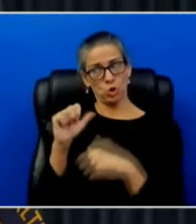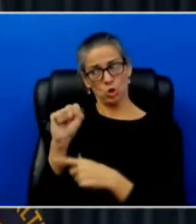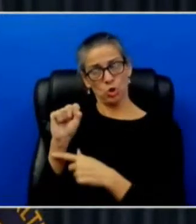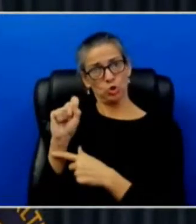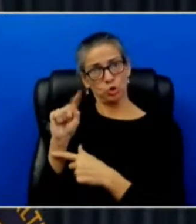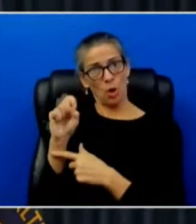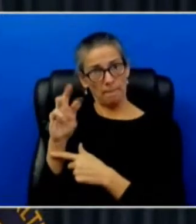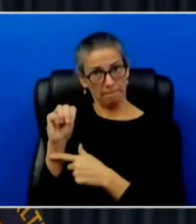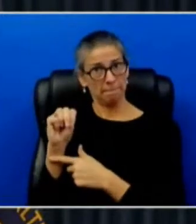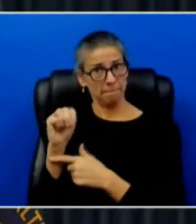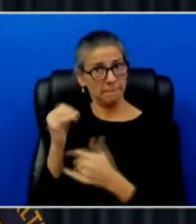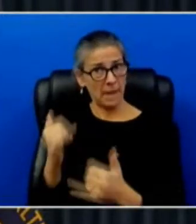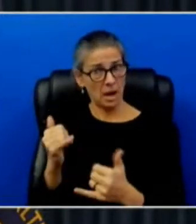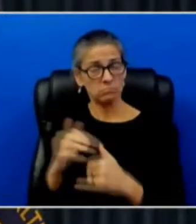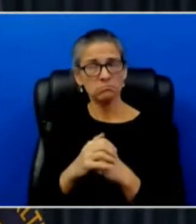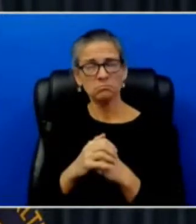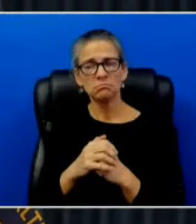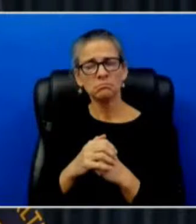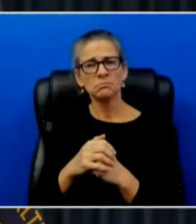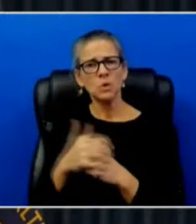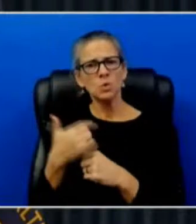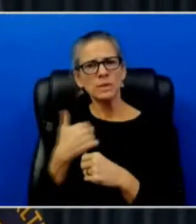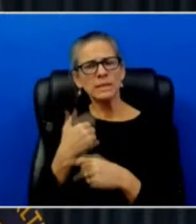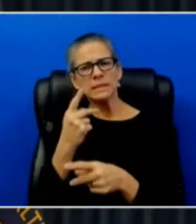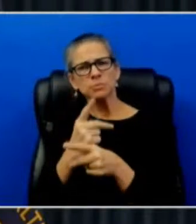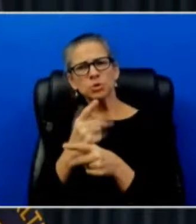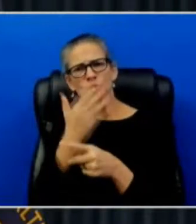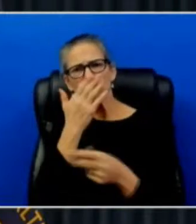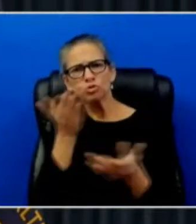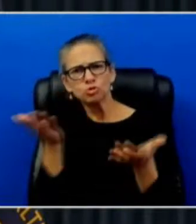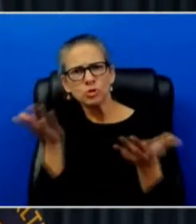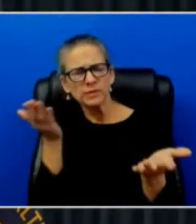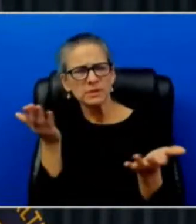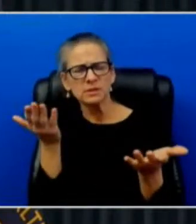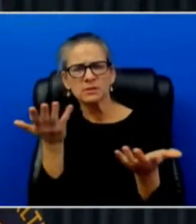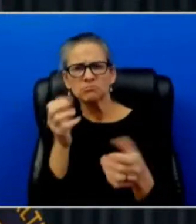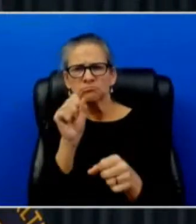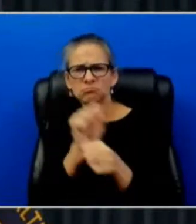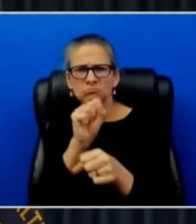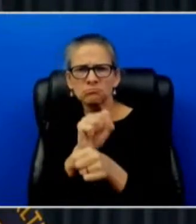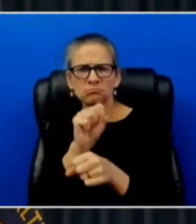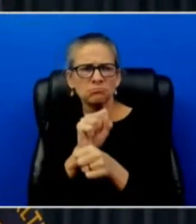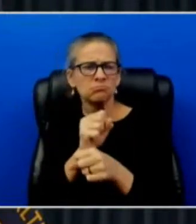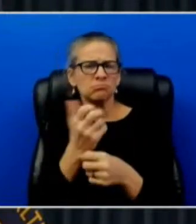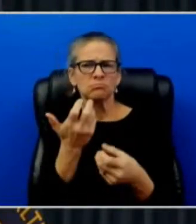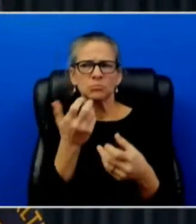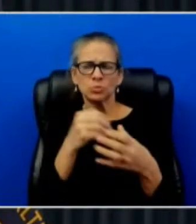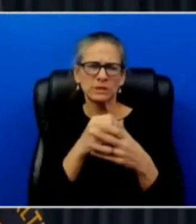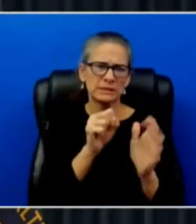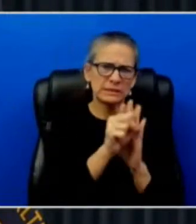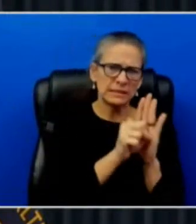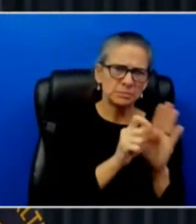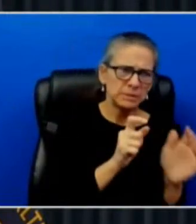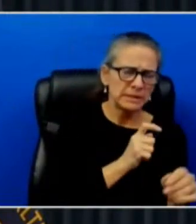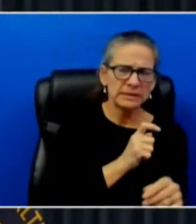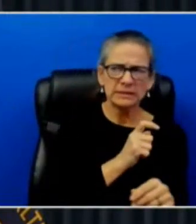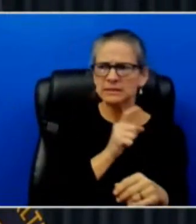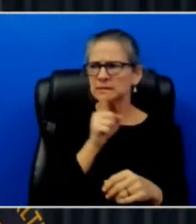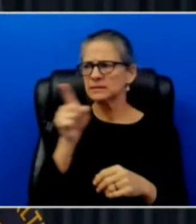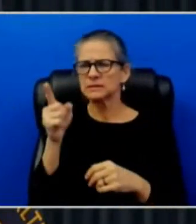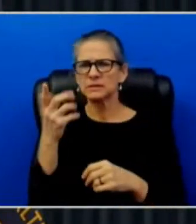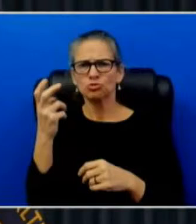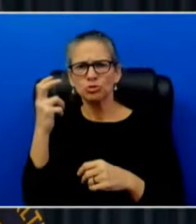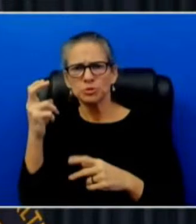doing. We're maintaining this level of service and work through our transportation cabinet workers, through our state police workers, through your county and